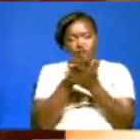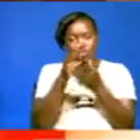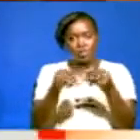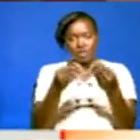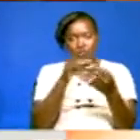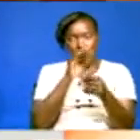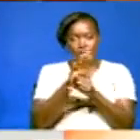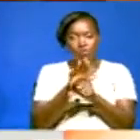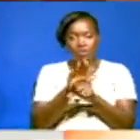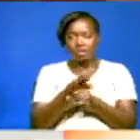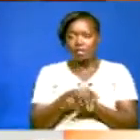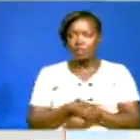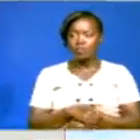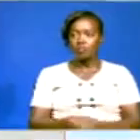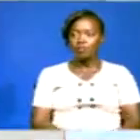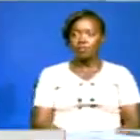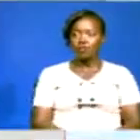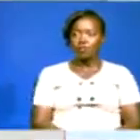its pre-election promises.